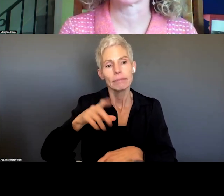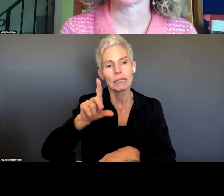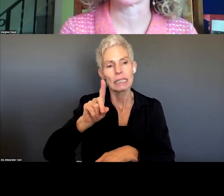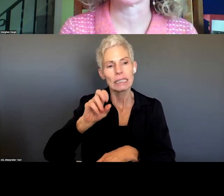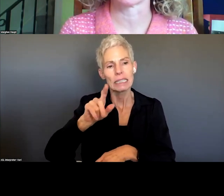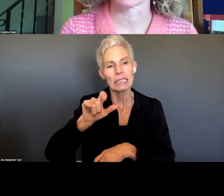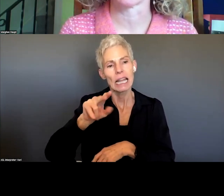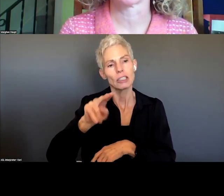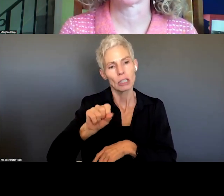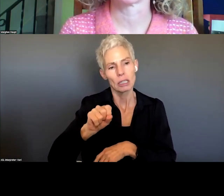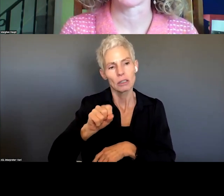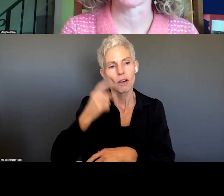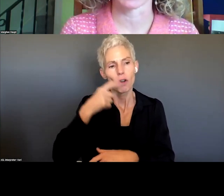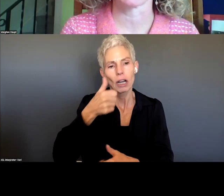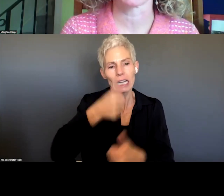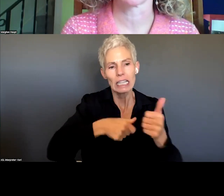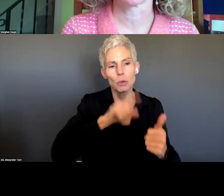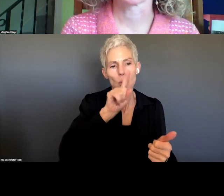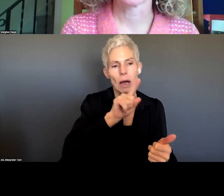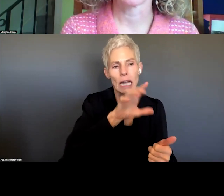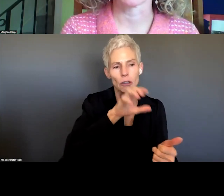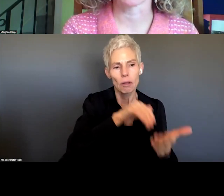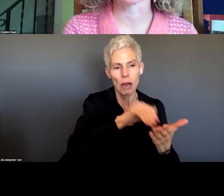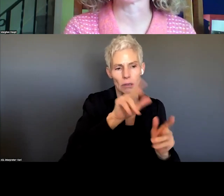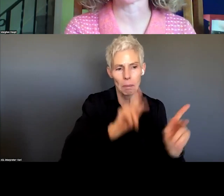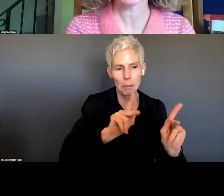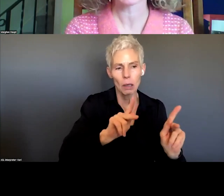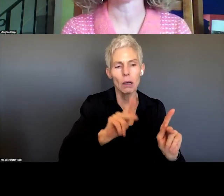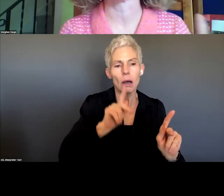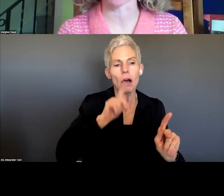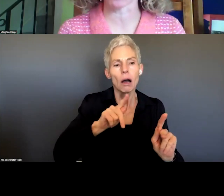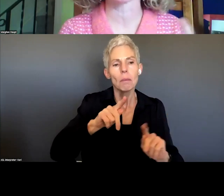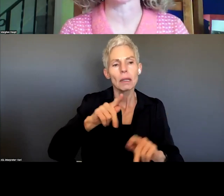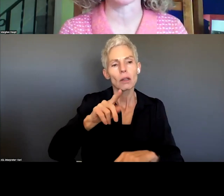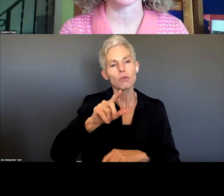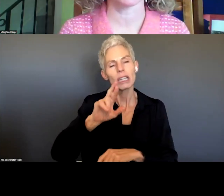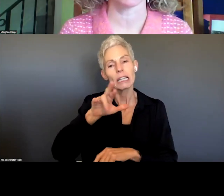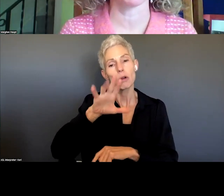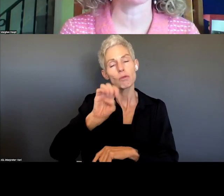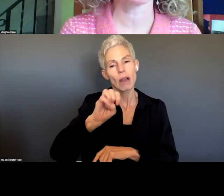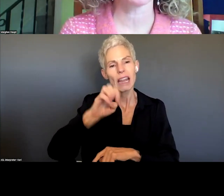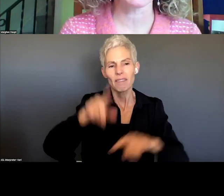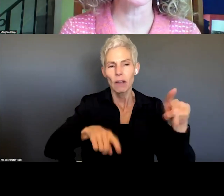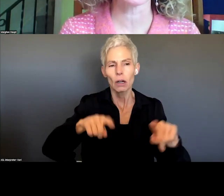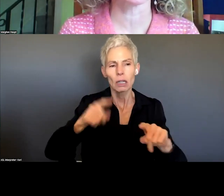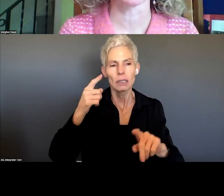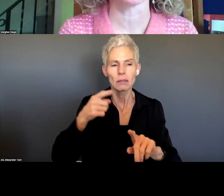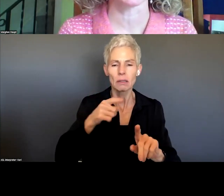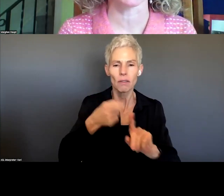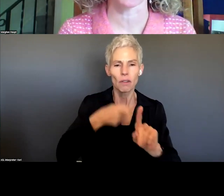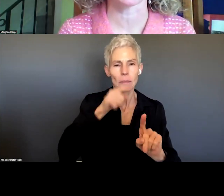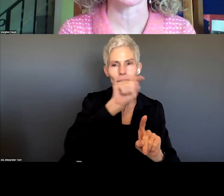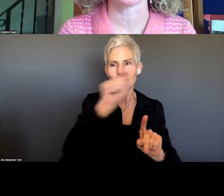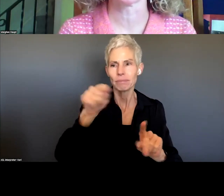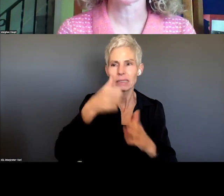varied significantly between states. And of course, our debate is on some of this. So that's the relevance